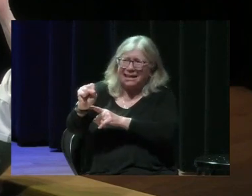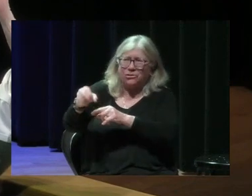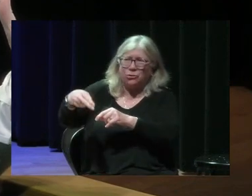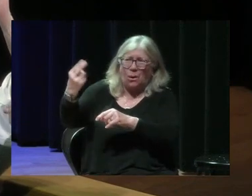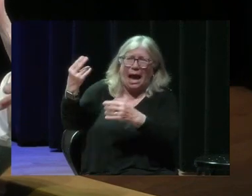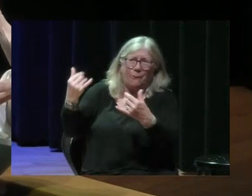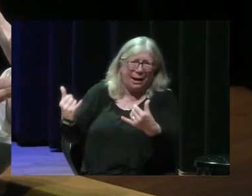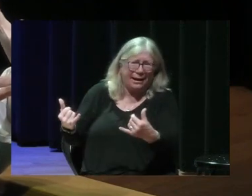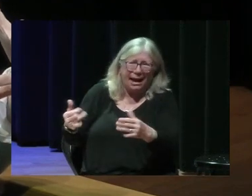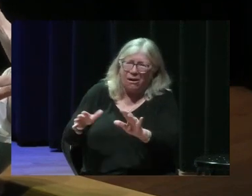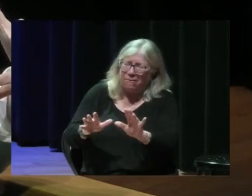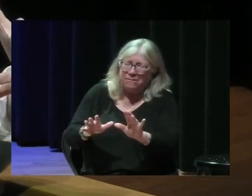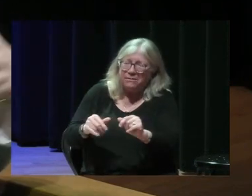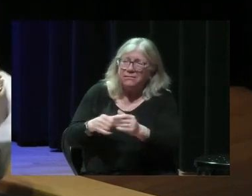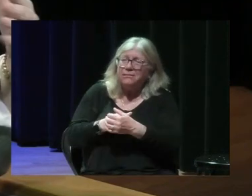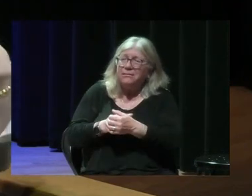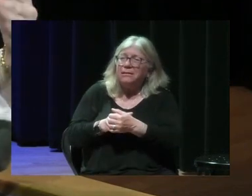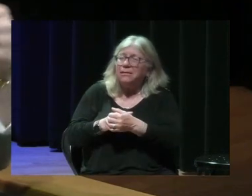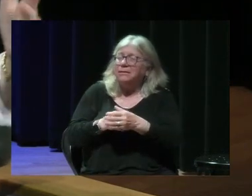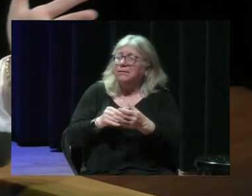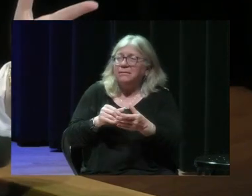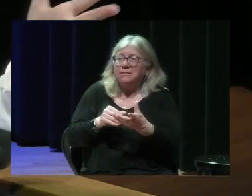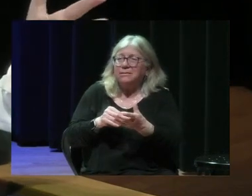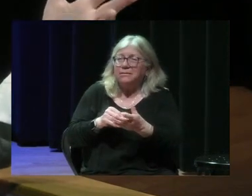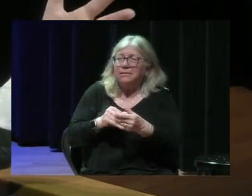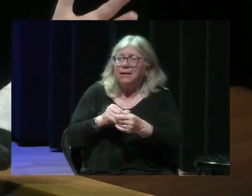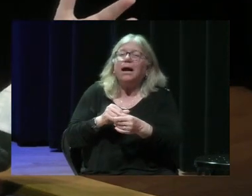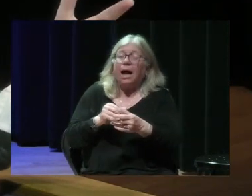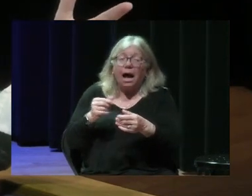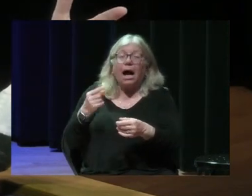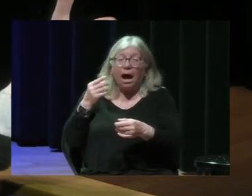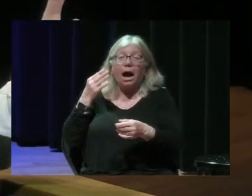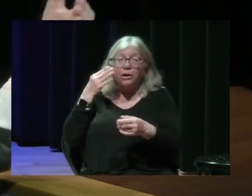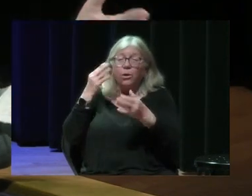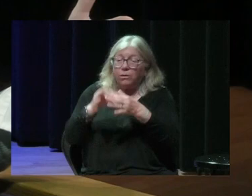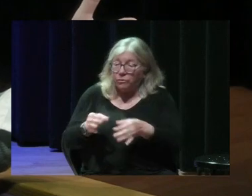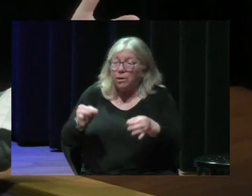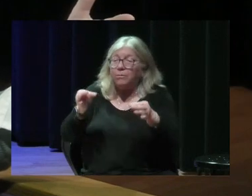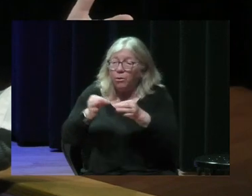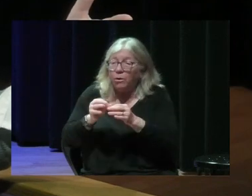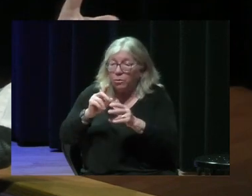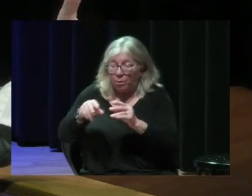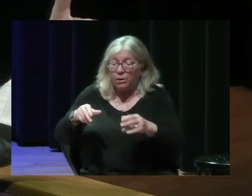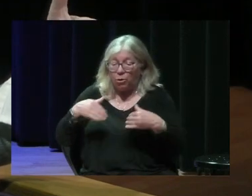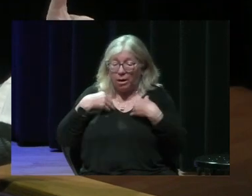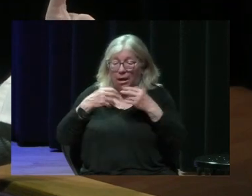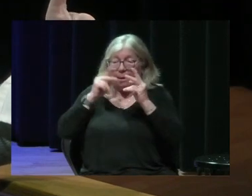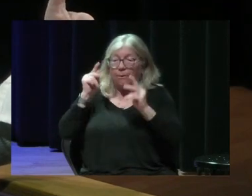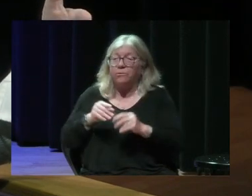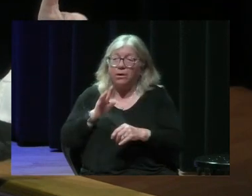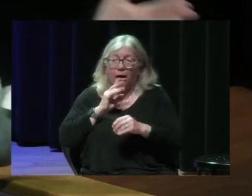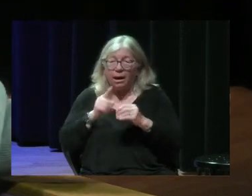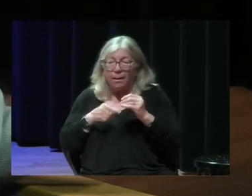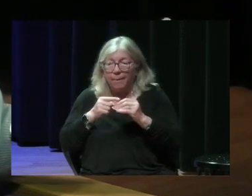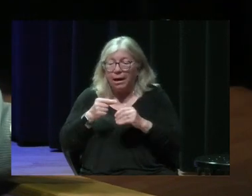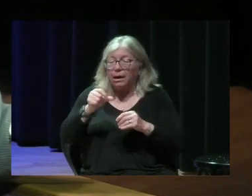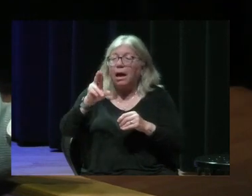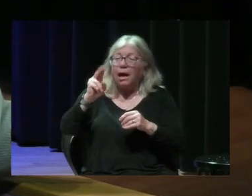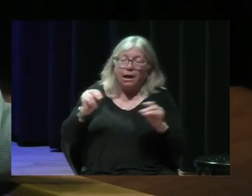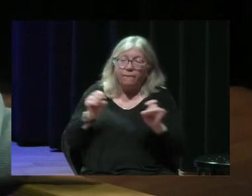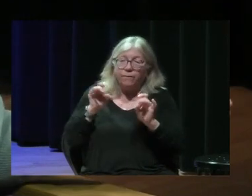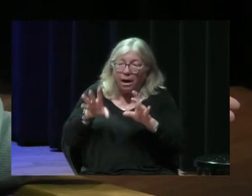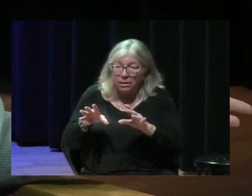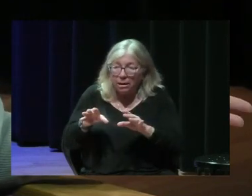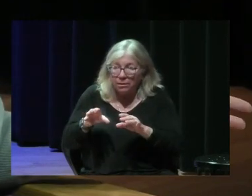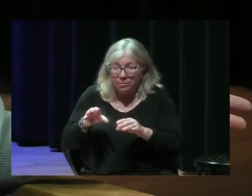are too high. That's not because I don't think there are important things on the line. When you're a young person talking about gun violence, the